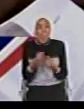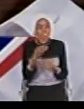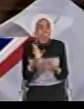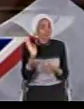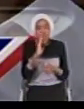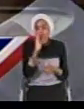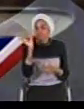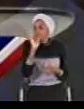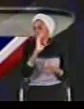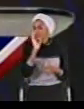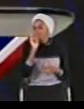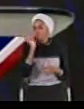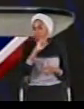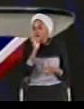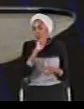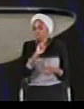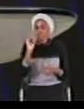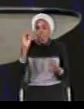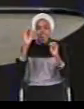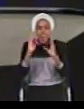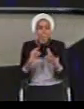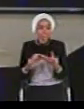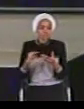teachers among you.